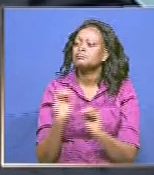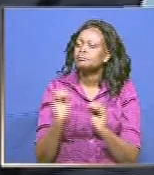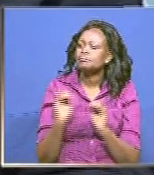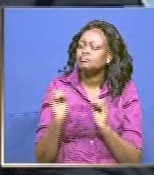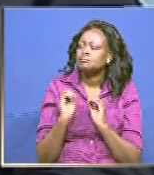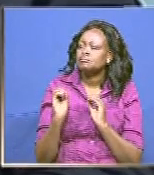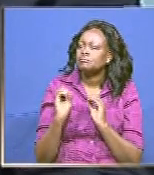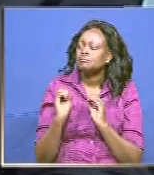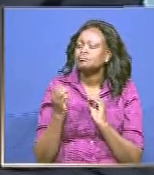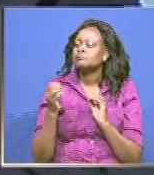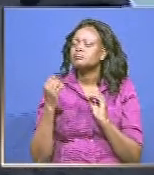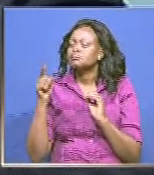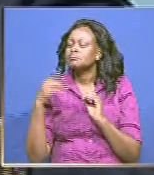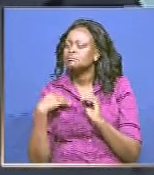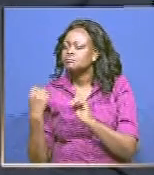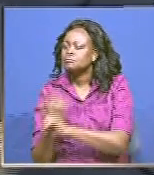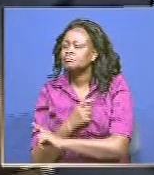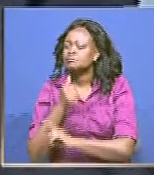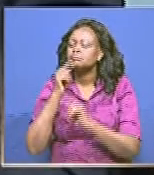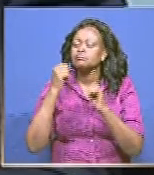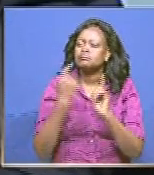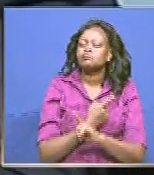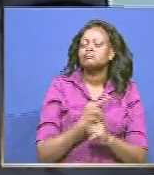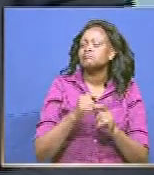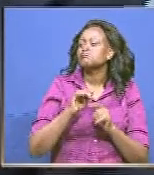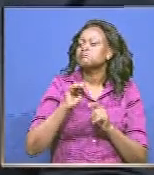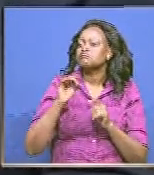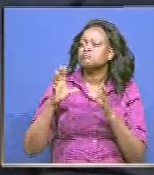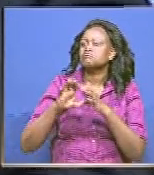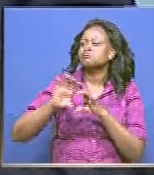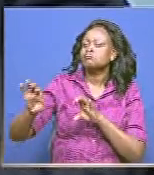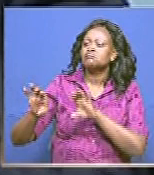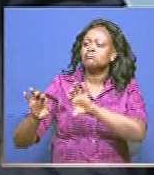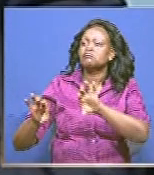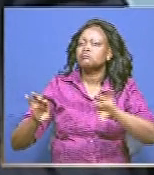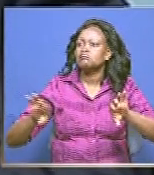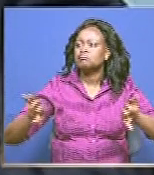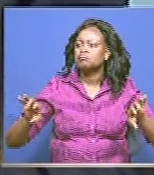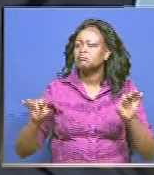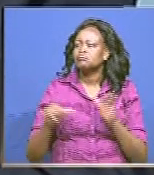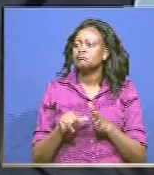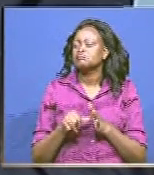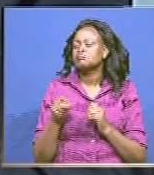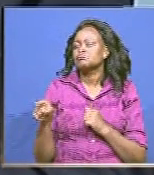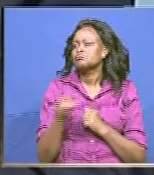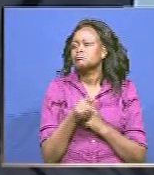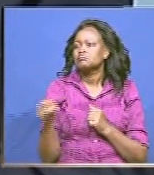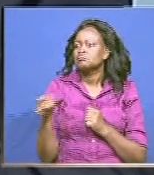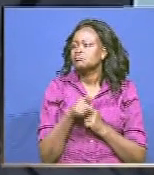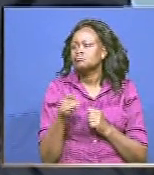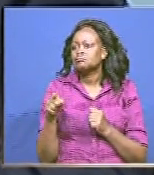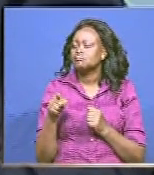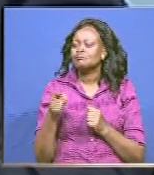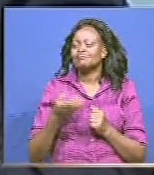consensus, then people start pulling different directions. That's what I think us as Council of